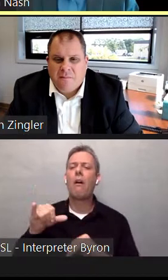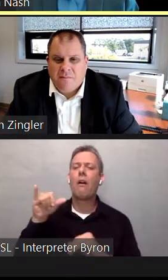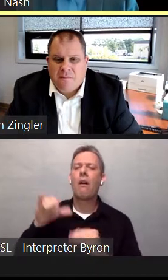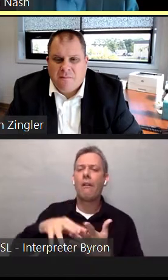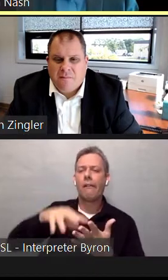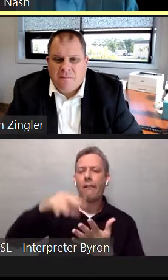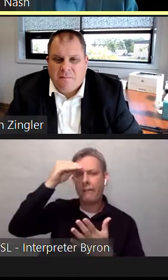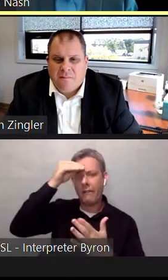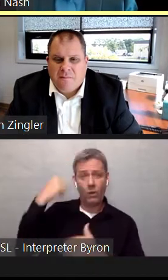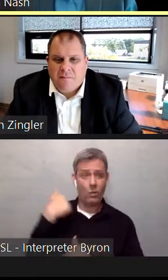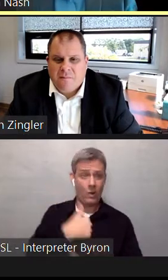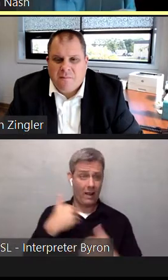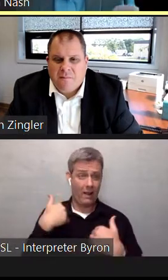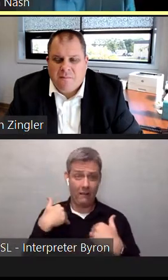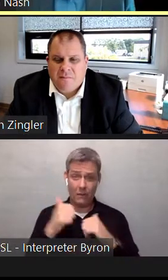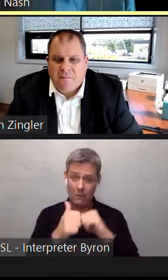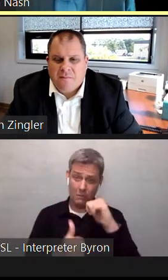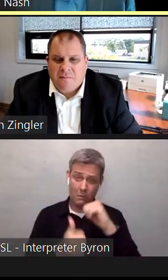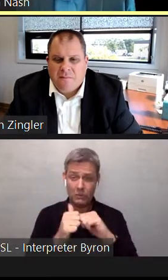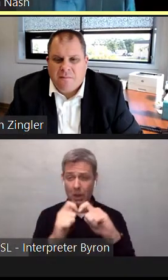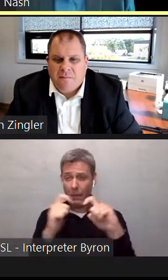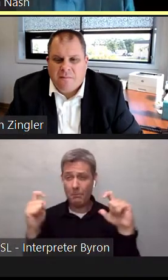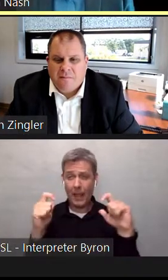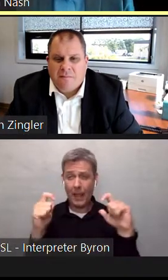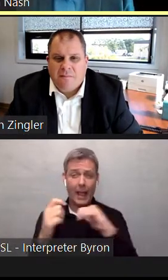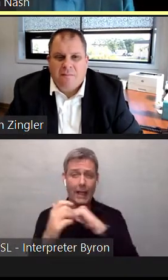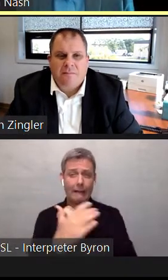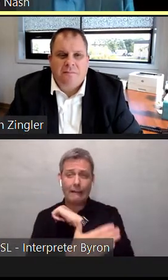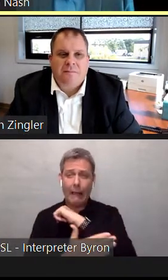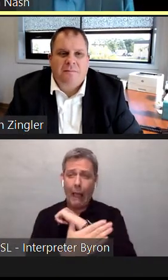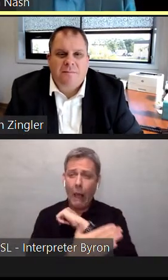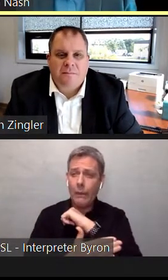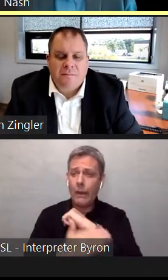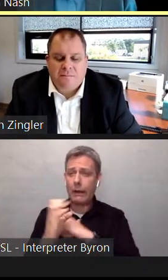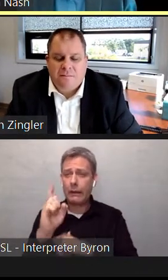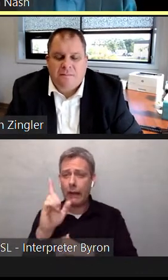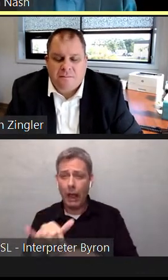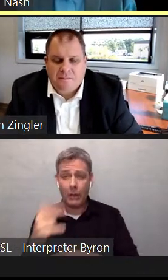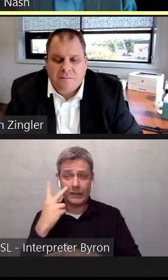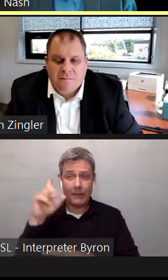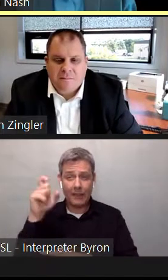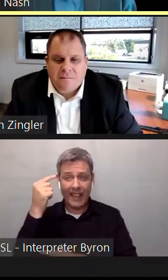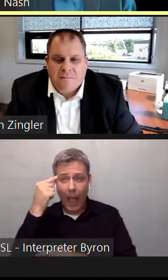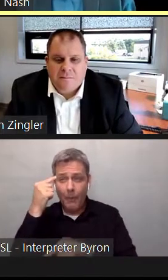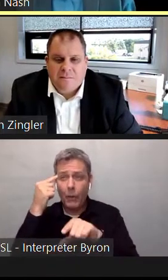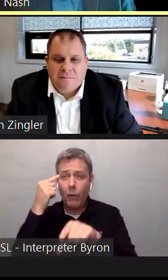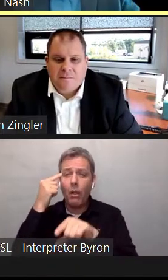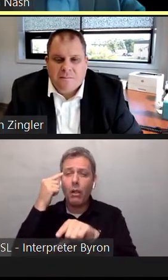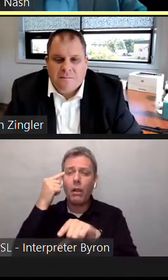large metropolitan counties, Wake County, where Raleigh is the capital,